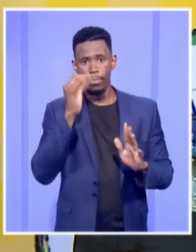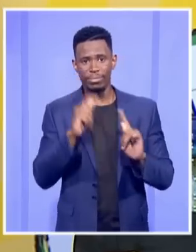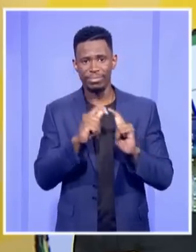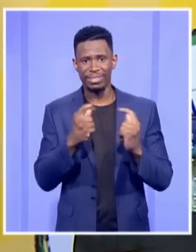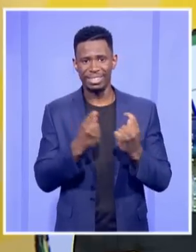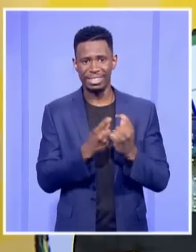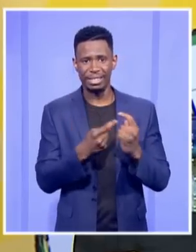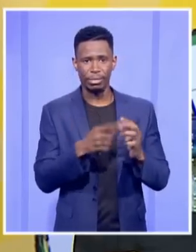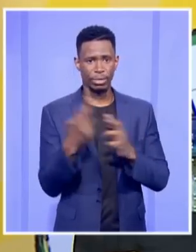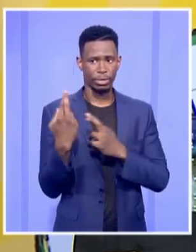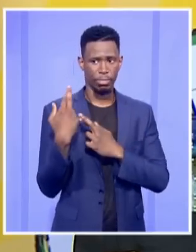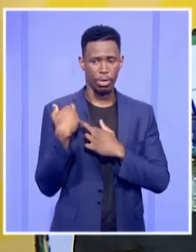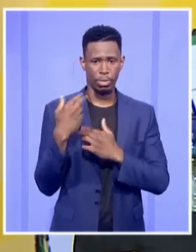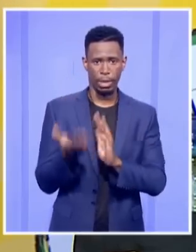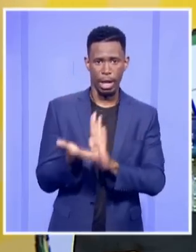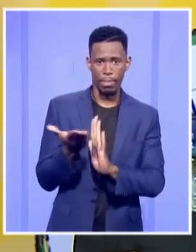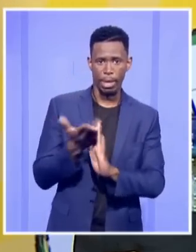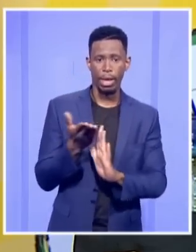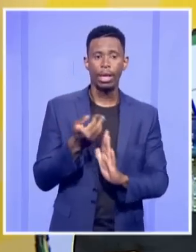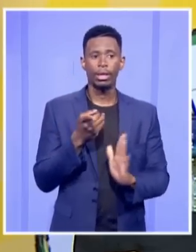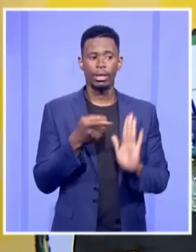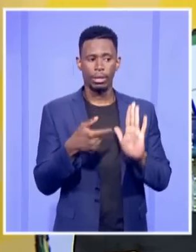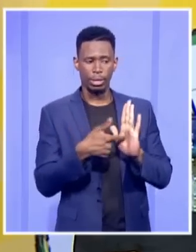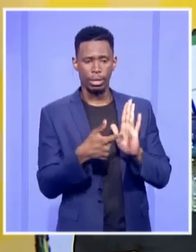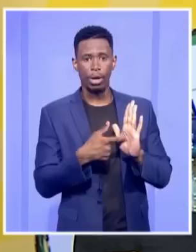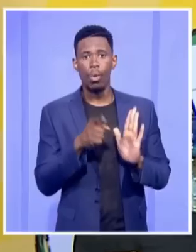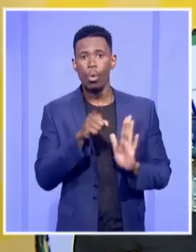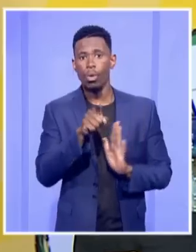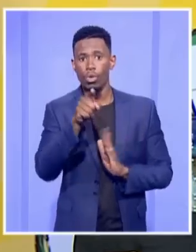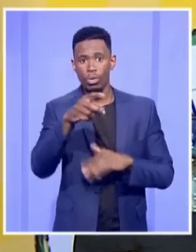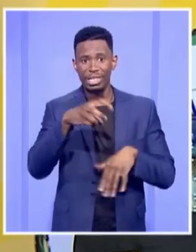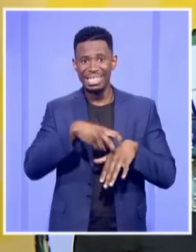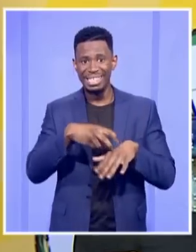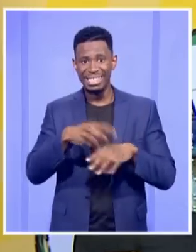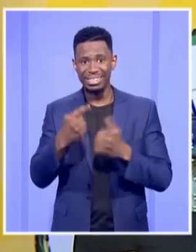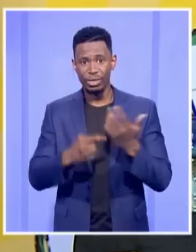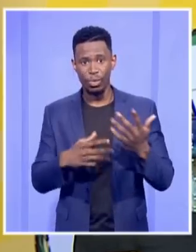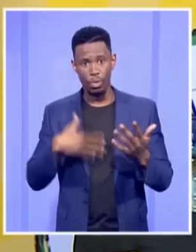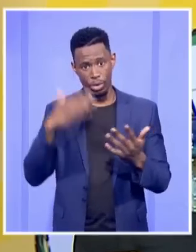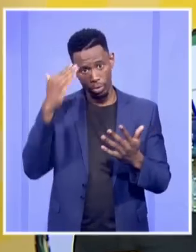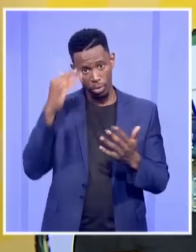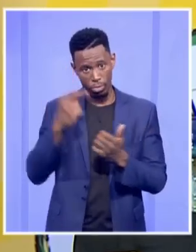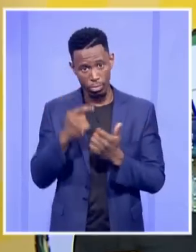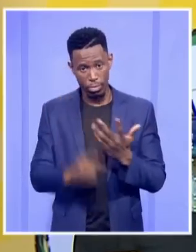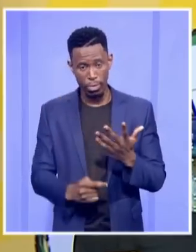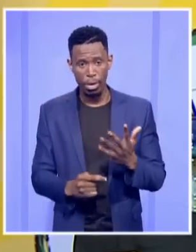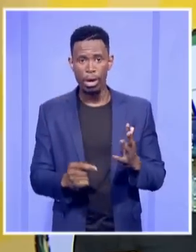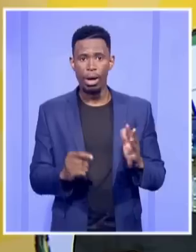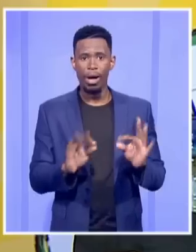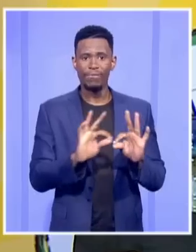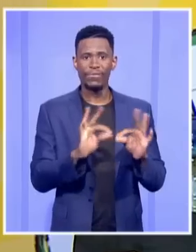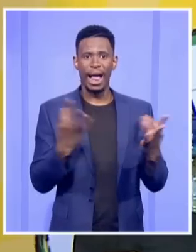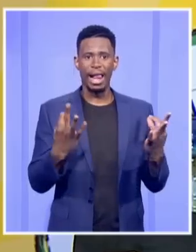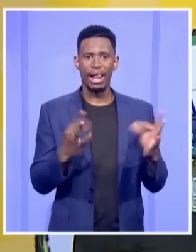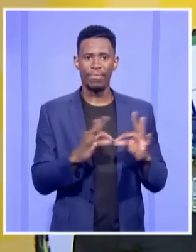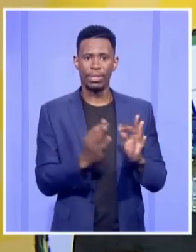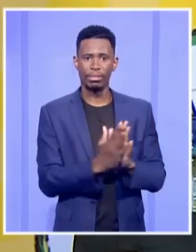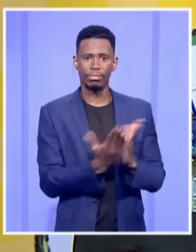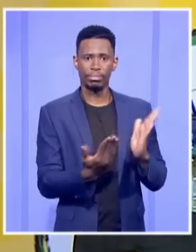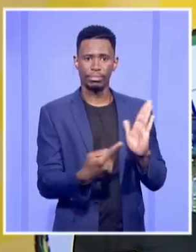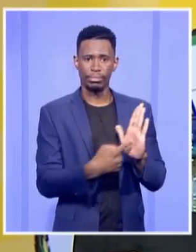because this file has got almost everything you need to know throughout the conference.